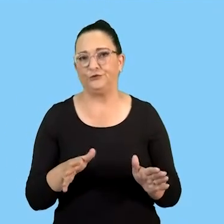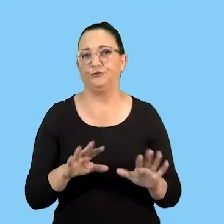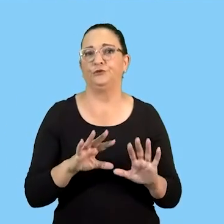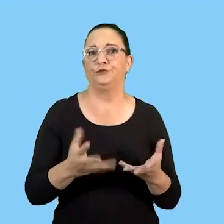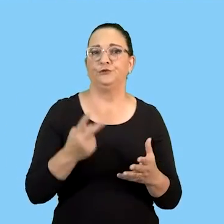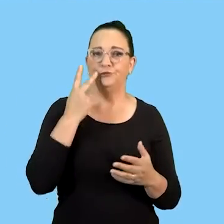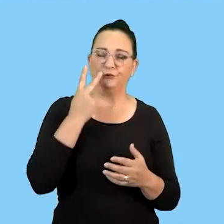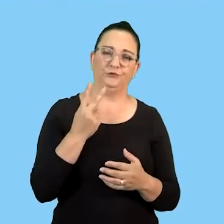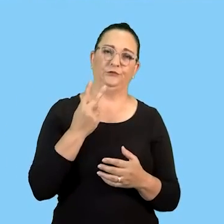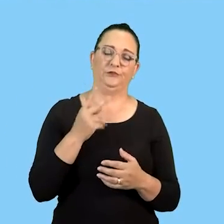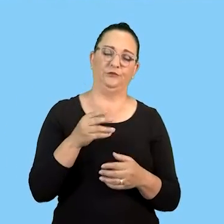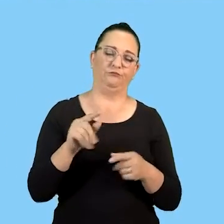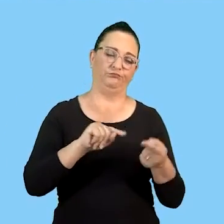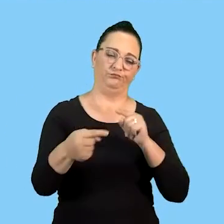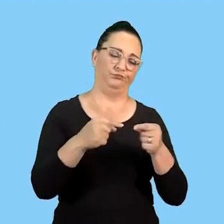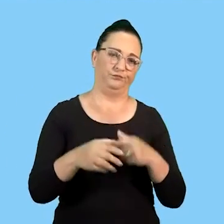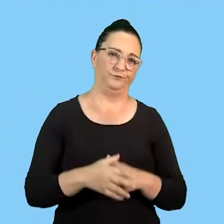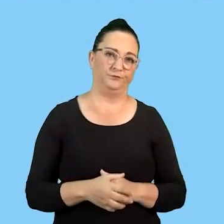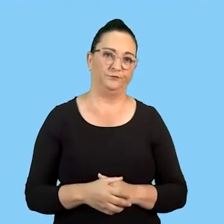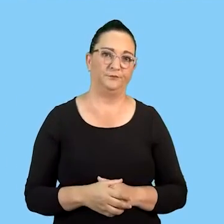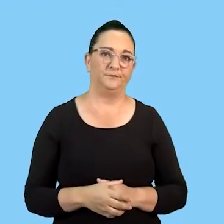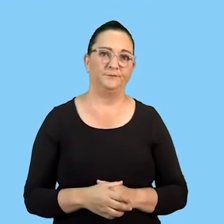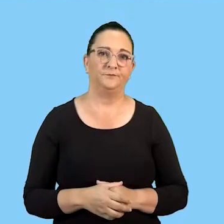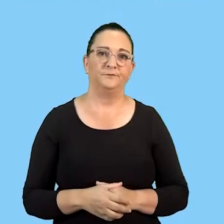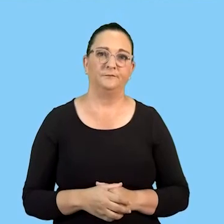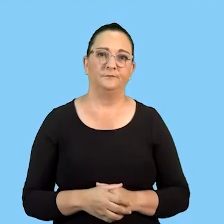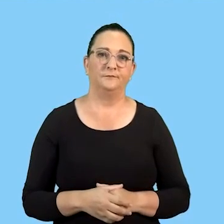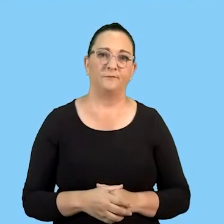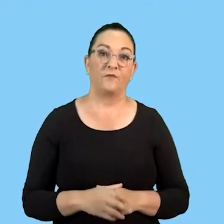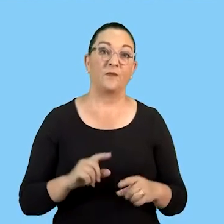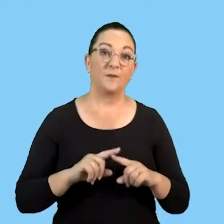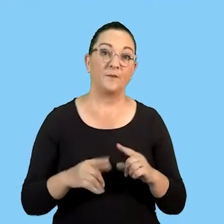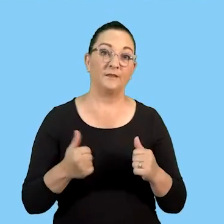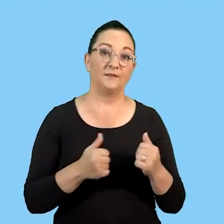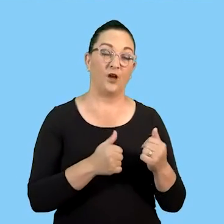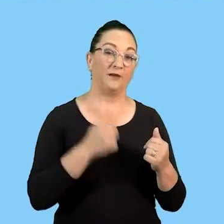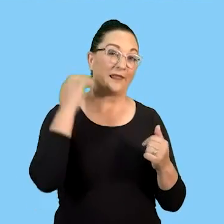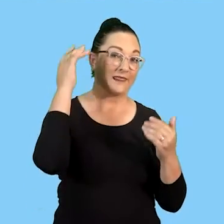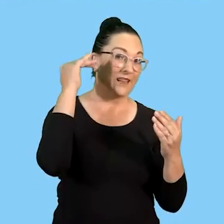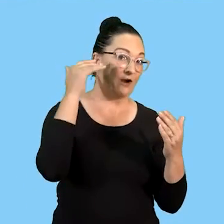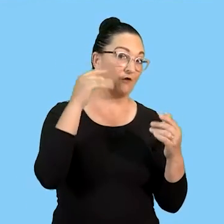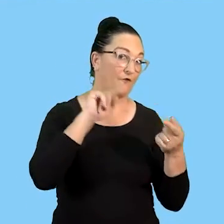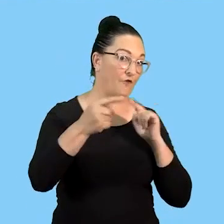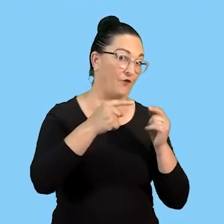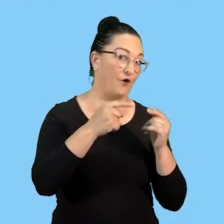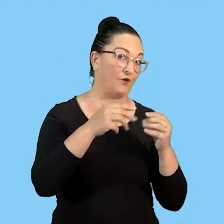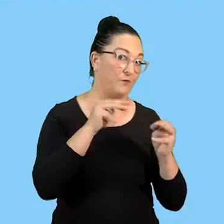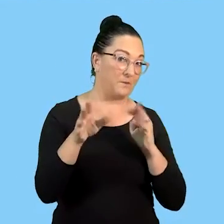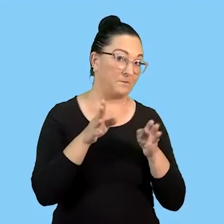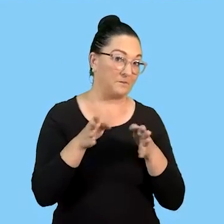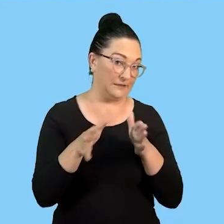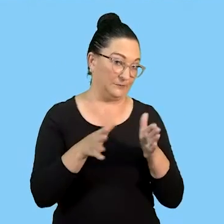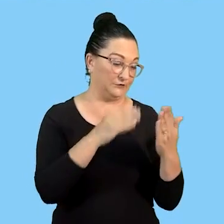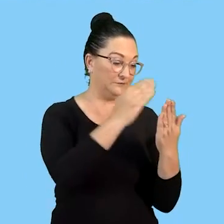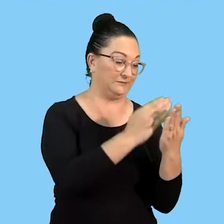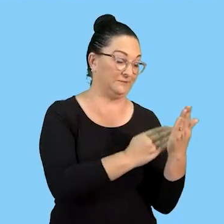manager, I must be able to manage conflict in the workplace, but I'm guided by what we call the conflict management theories. So we're going to go on